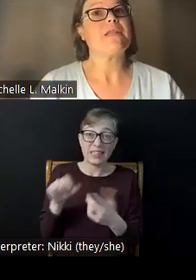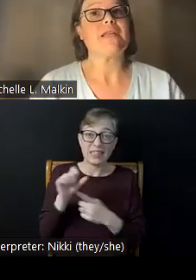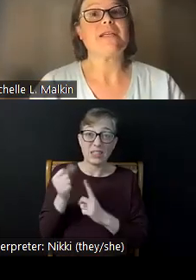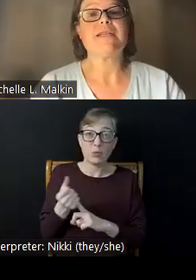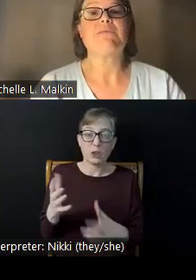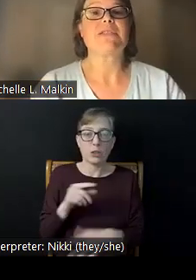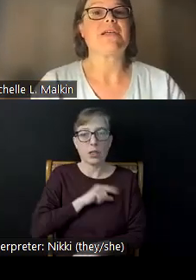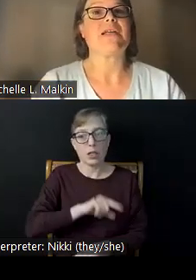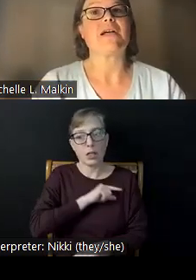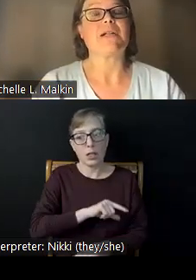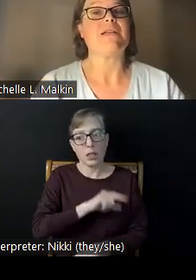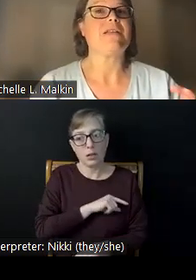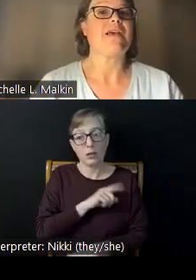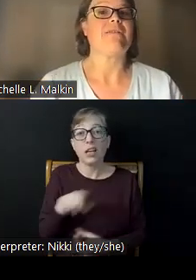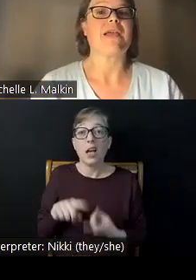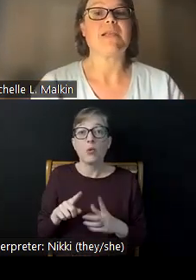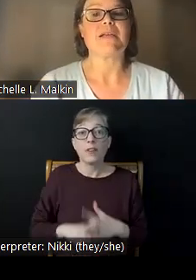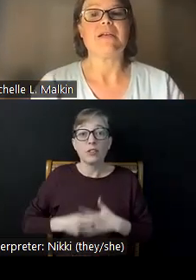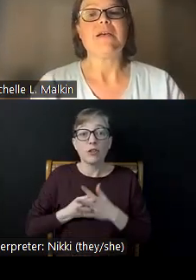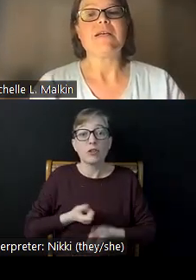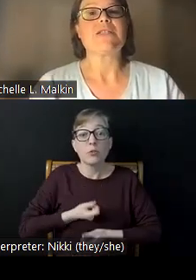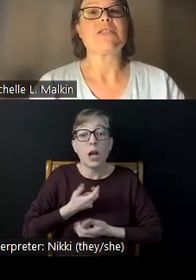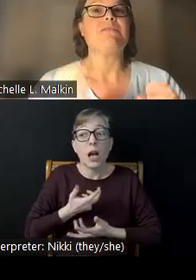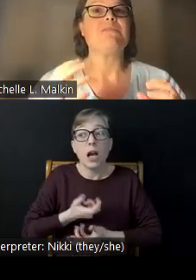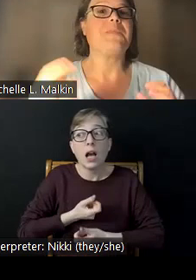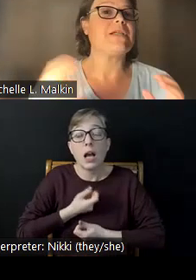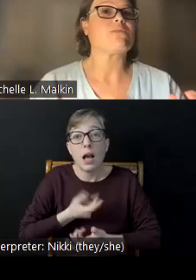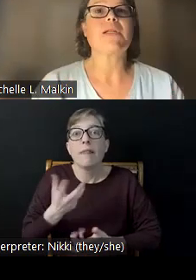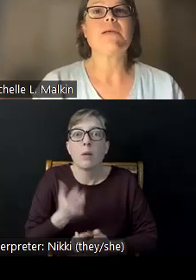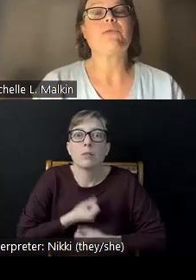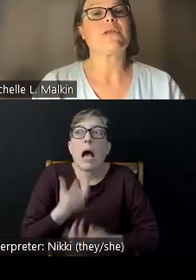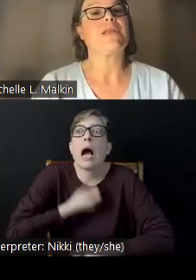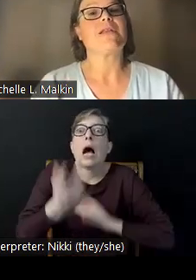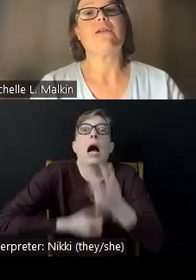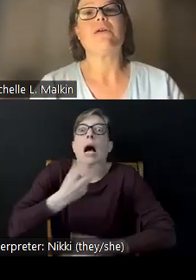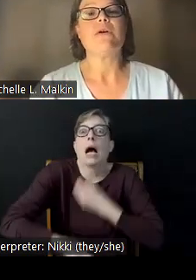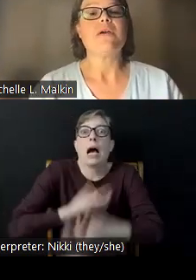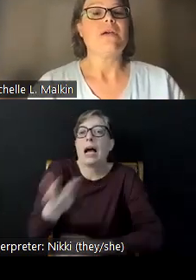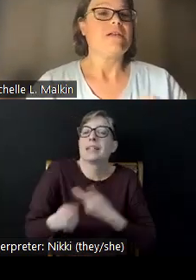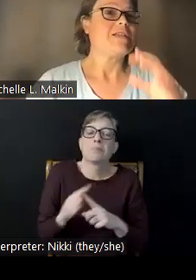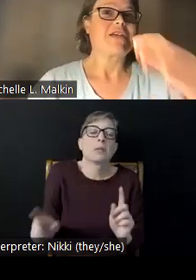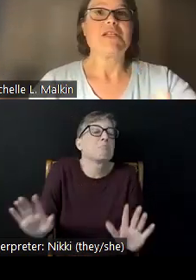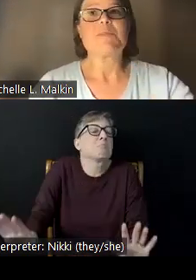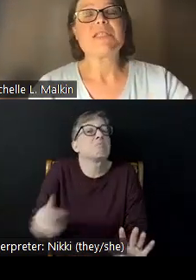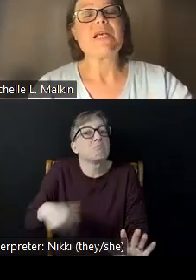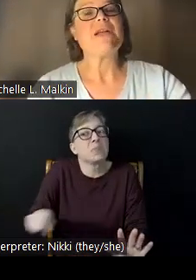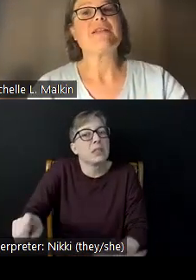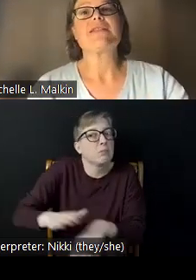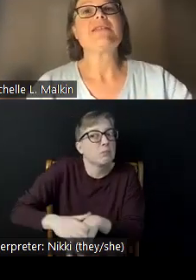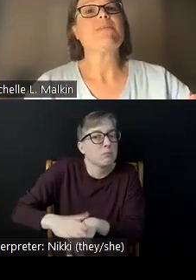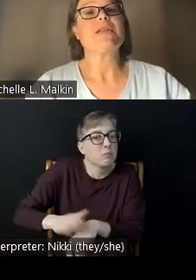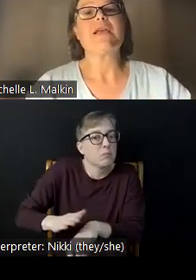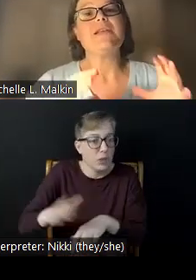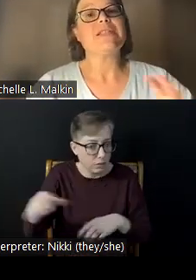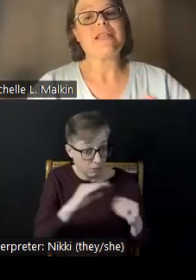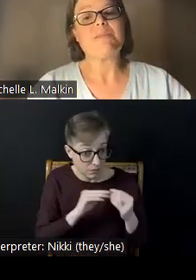rooftop everything they did once they kind of come clean that they have a gambling addiction. But it's really important that they know it's actually number 7 on this